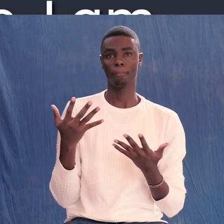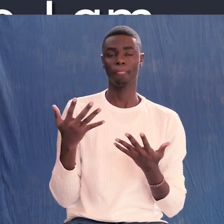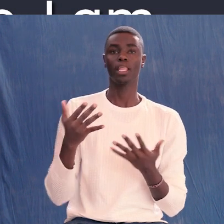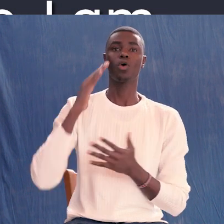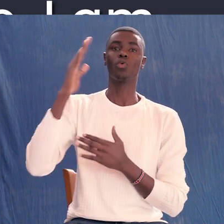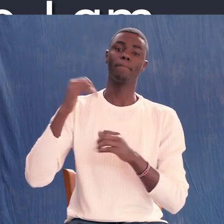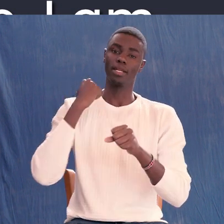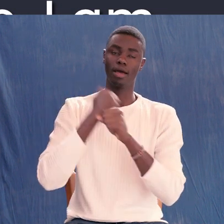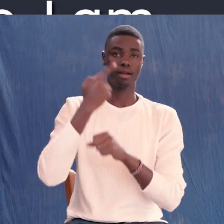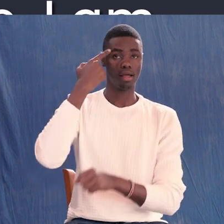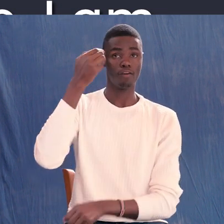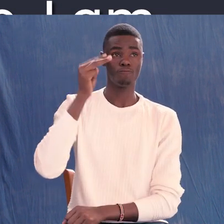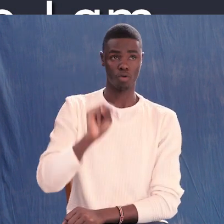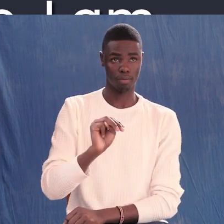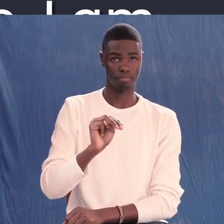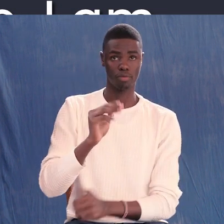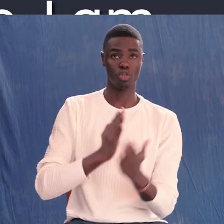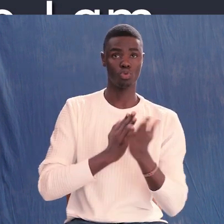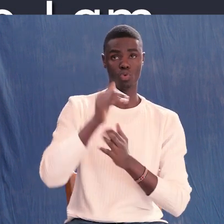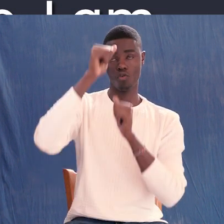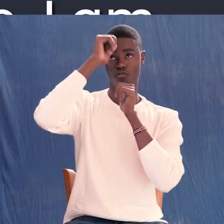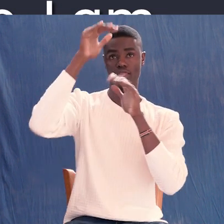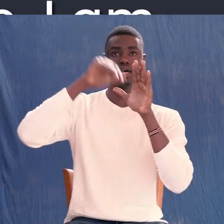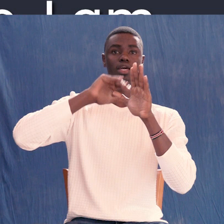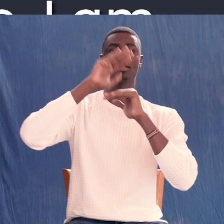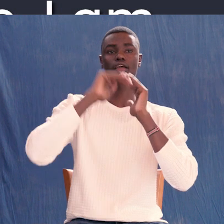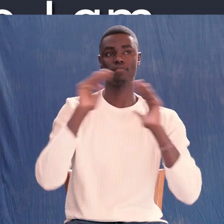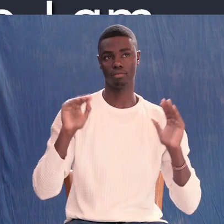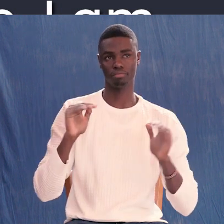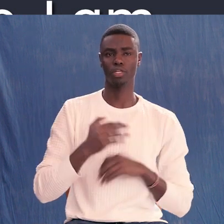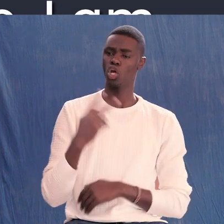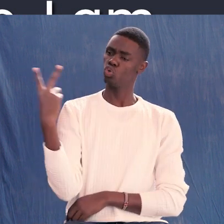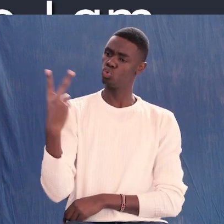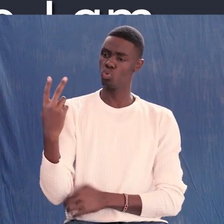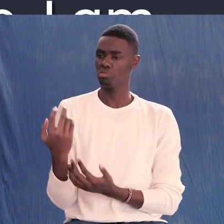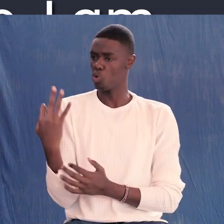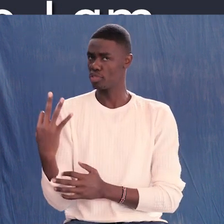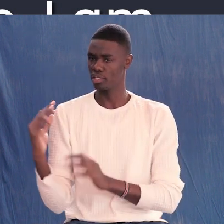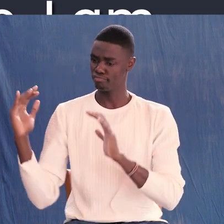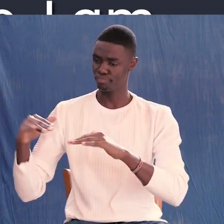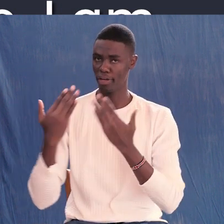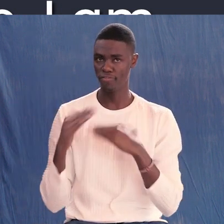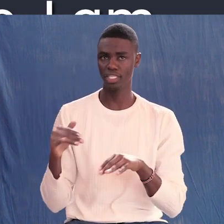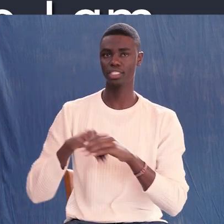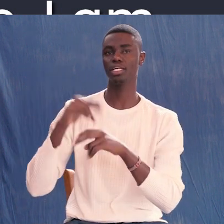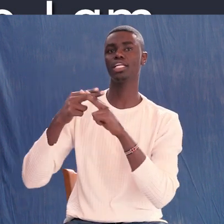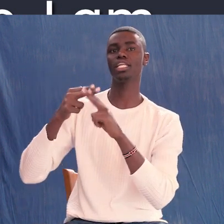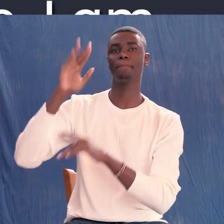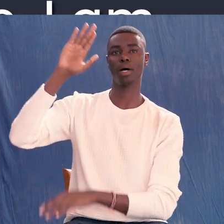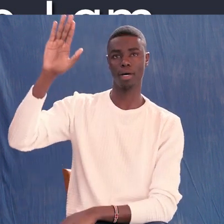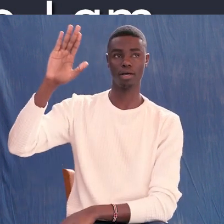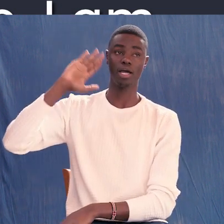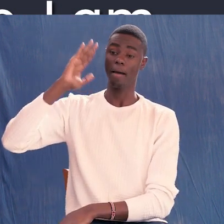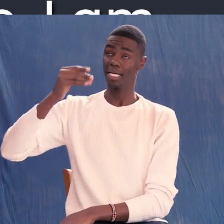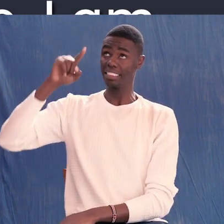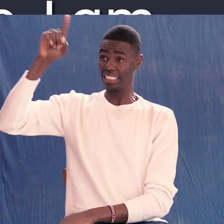it shall be done for them by my Father who is in heaven. For where two or three have gathered in my name, I